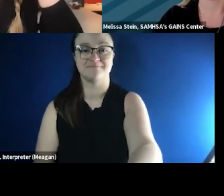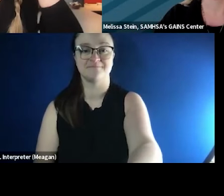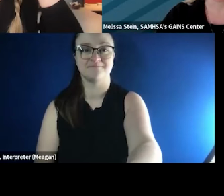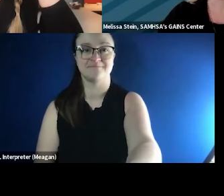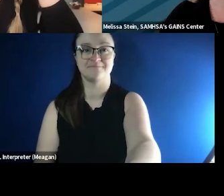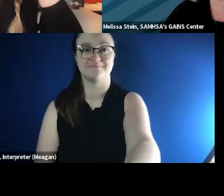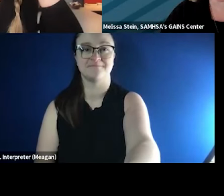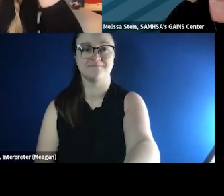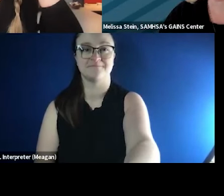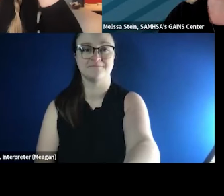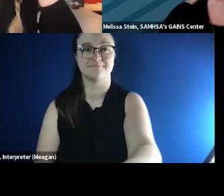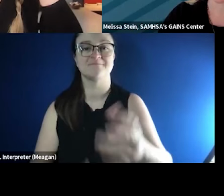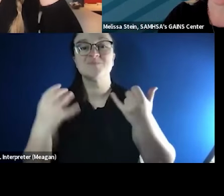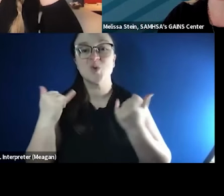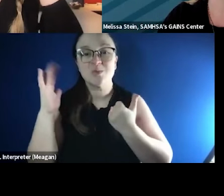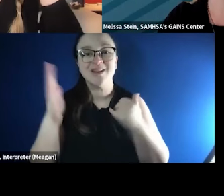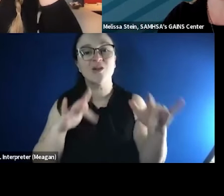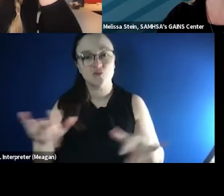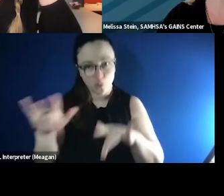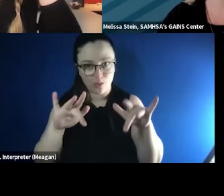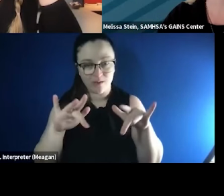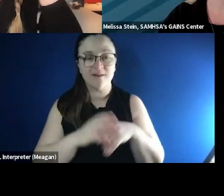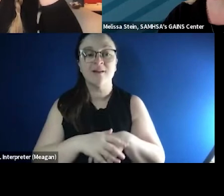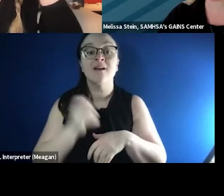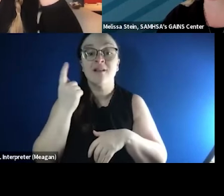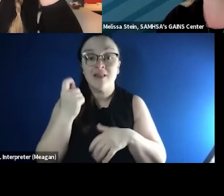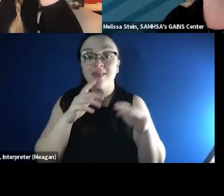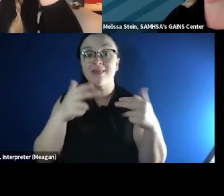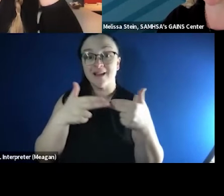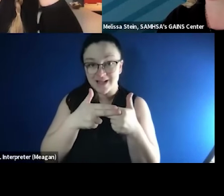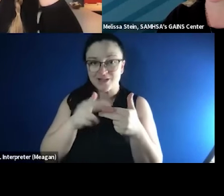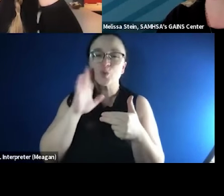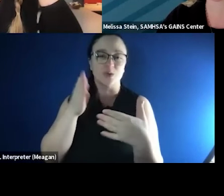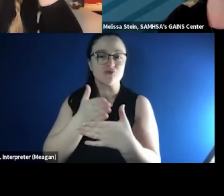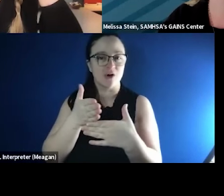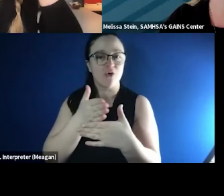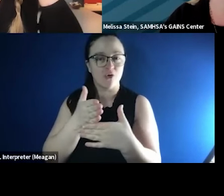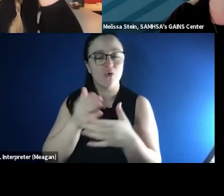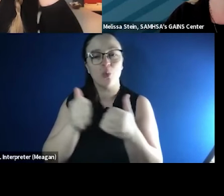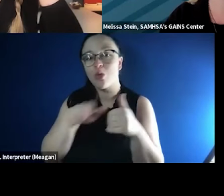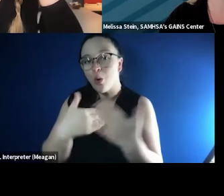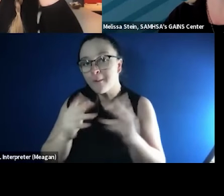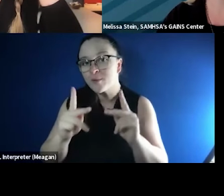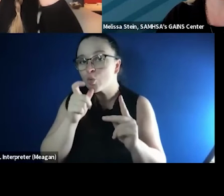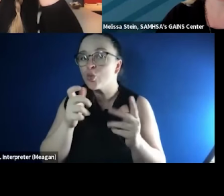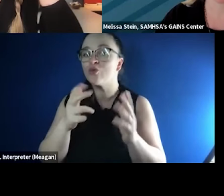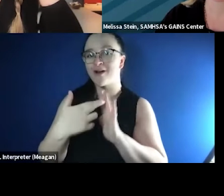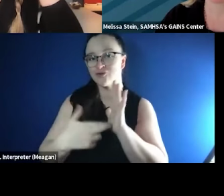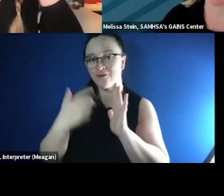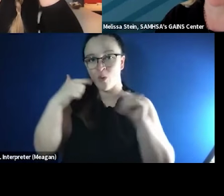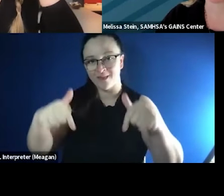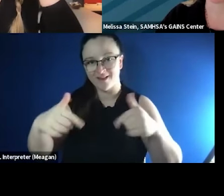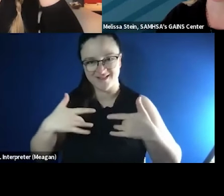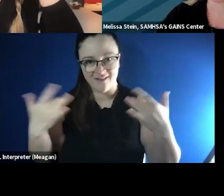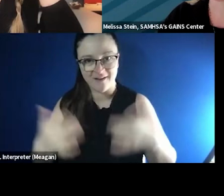The webinar is being recorded, and the slides for our presentation will be shared with all registrants for this event. We will